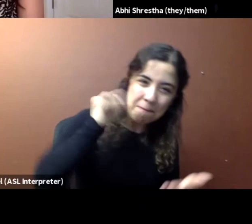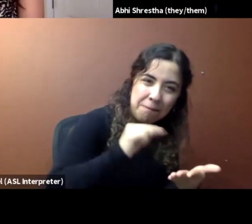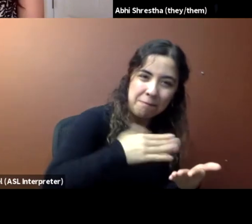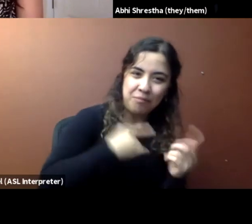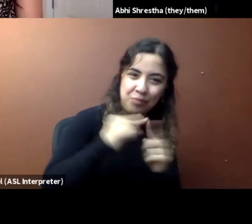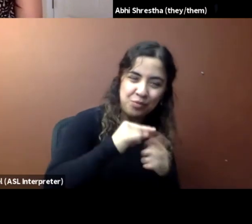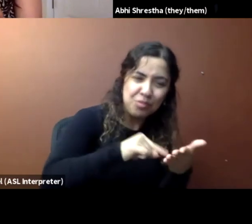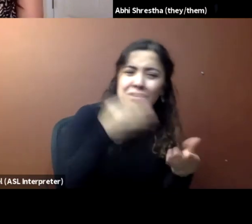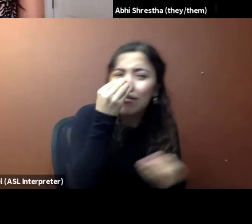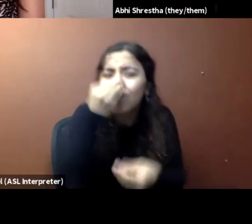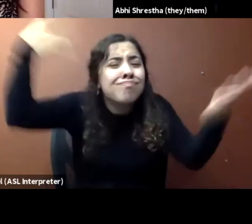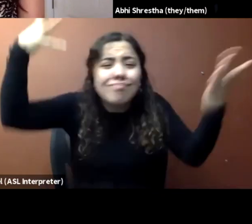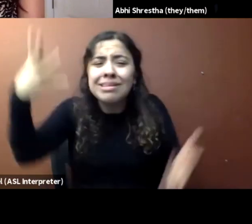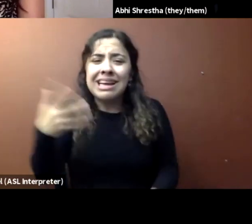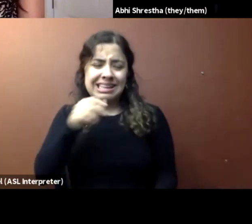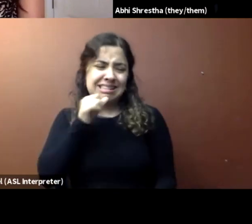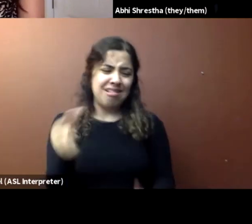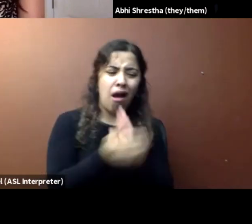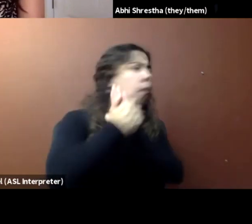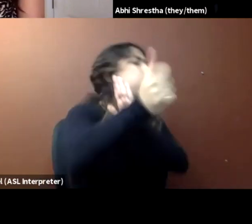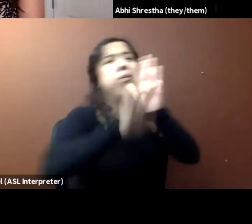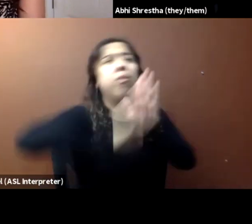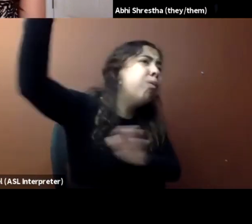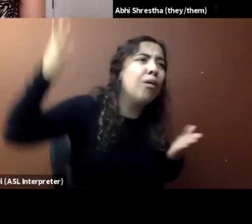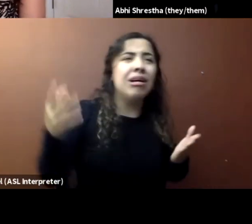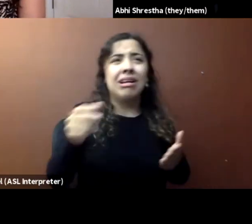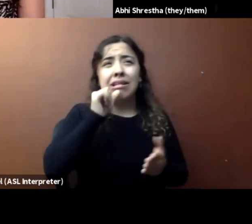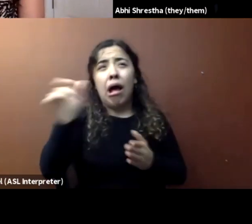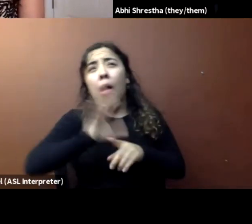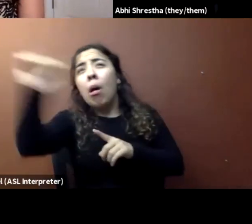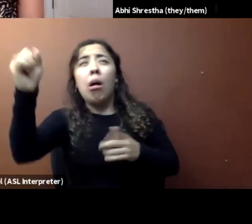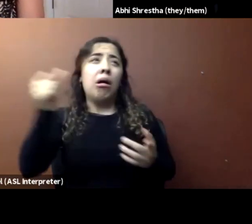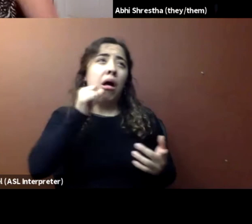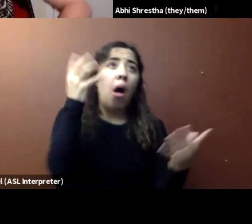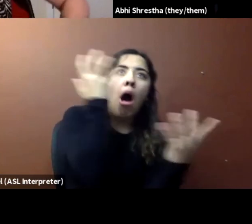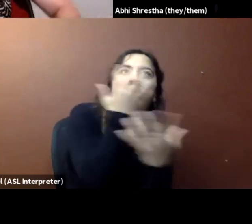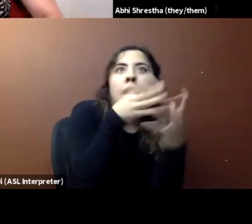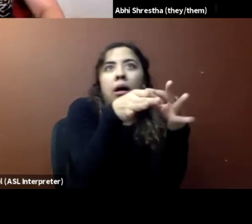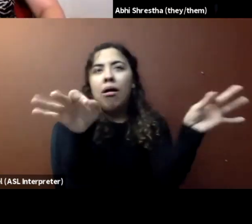if it's not profound. It's just for me, it's part of the process.